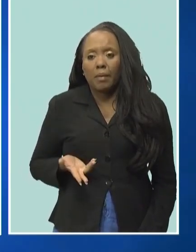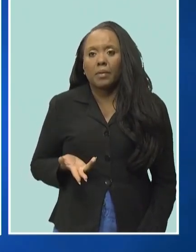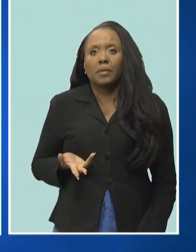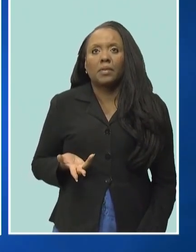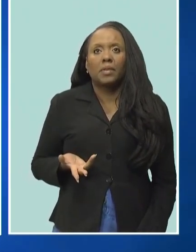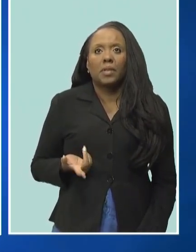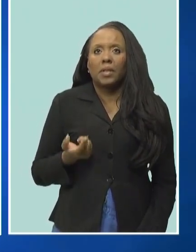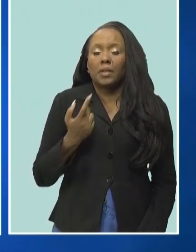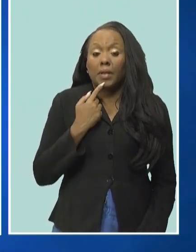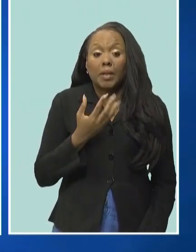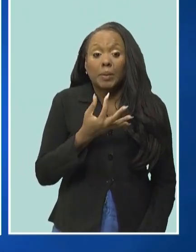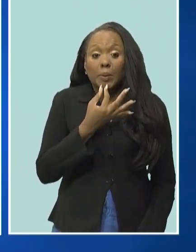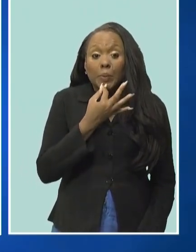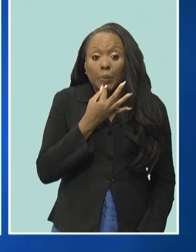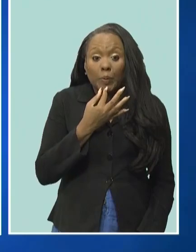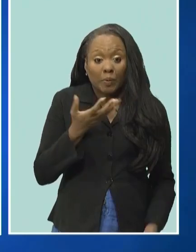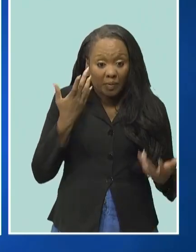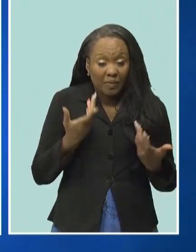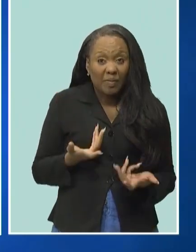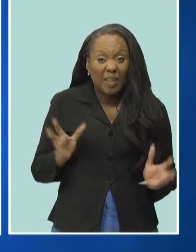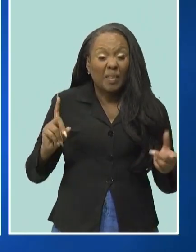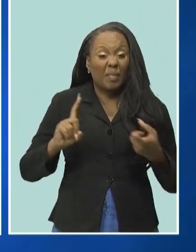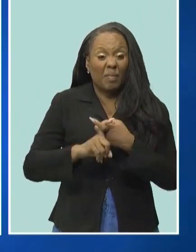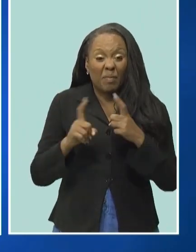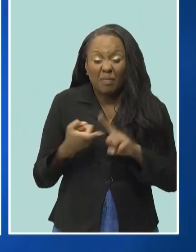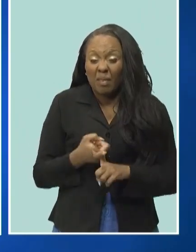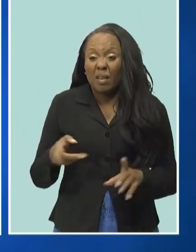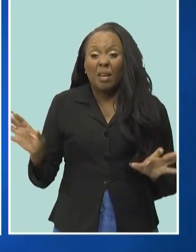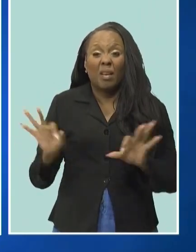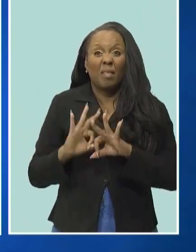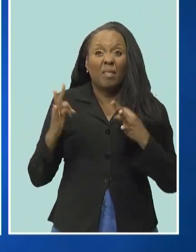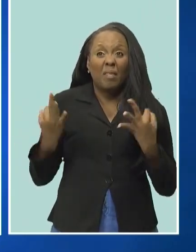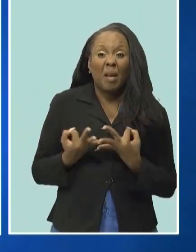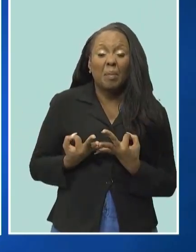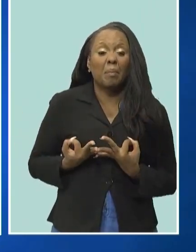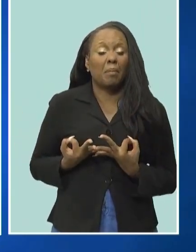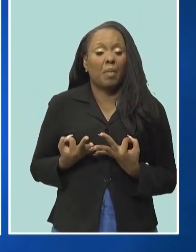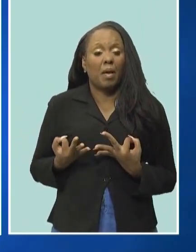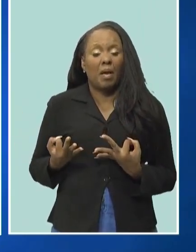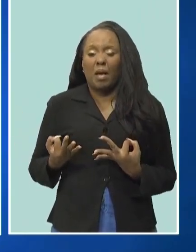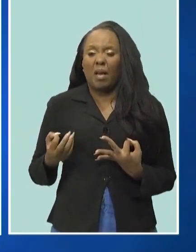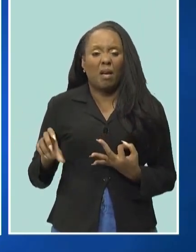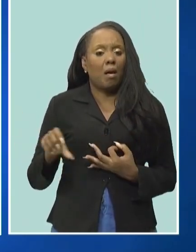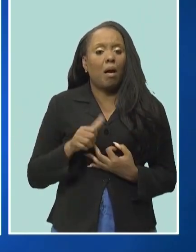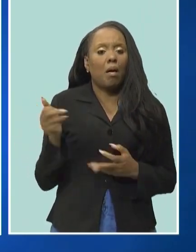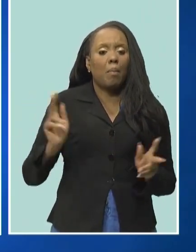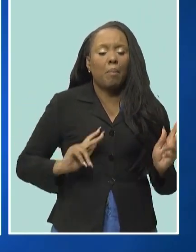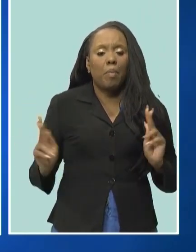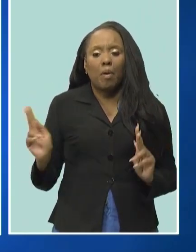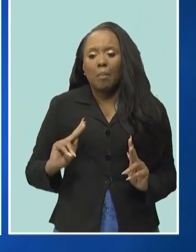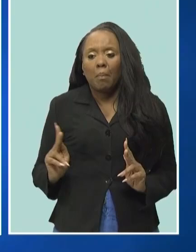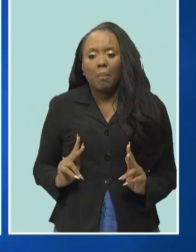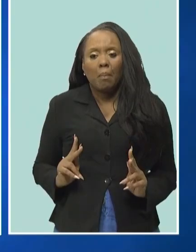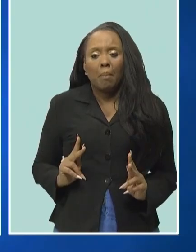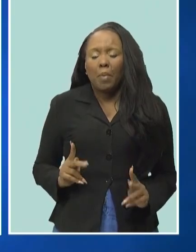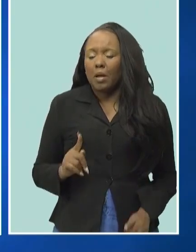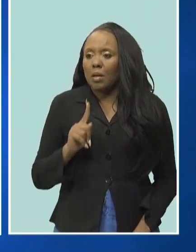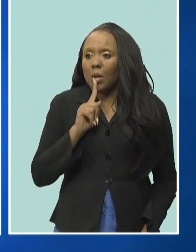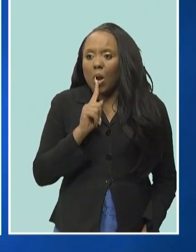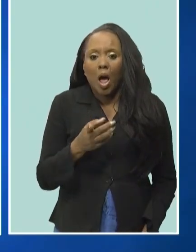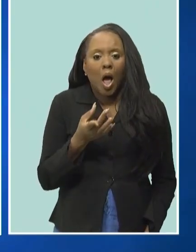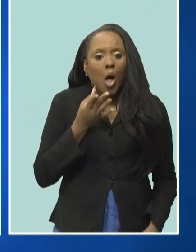says very soon after that, friends, family, and eventually average Barbadians were giving her rave